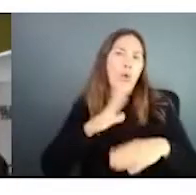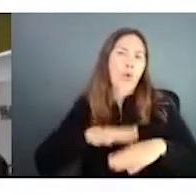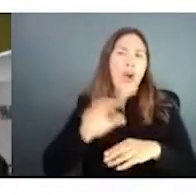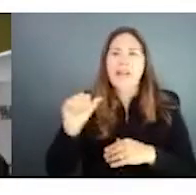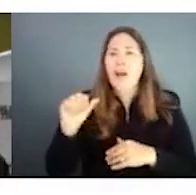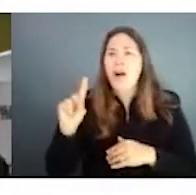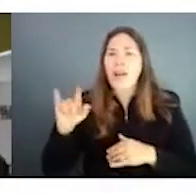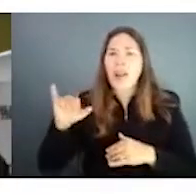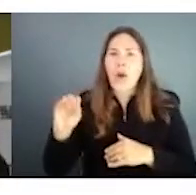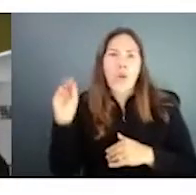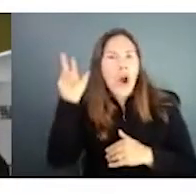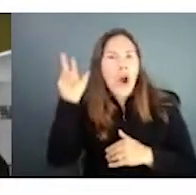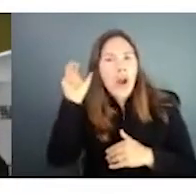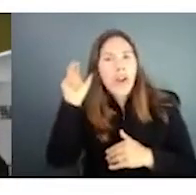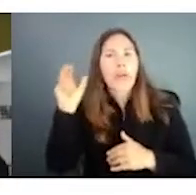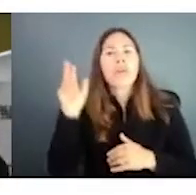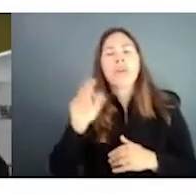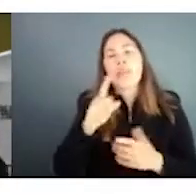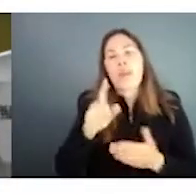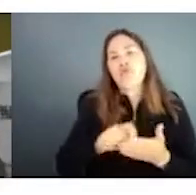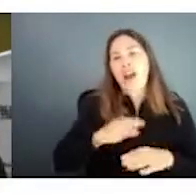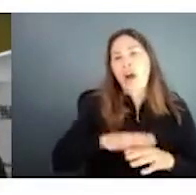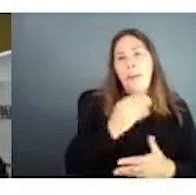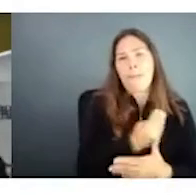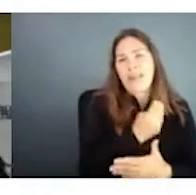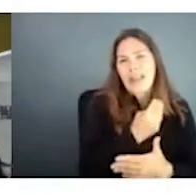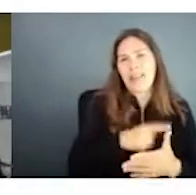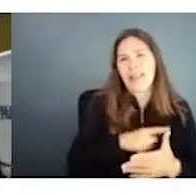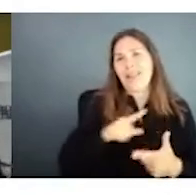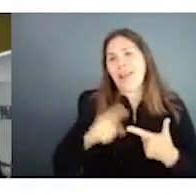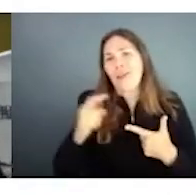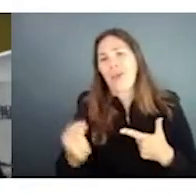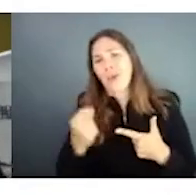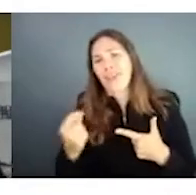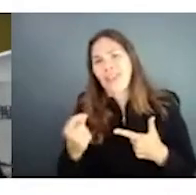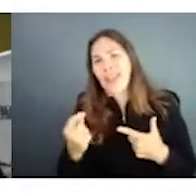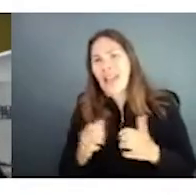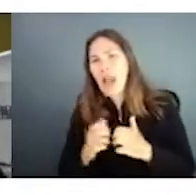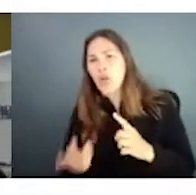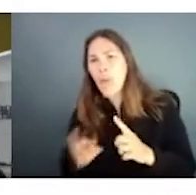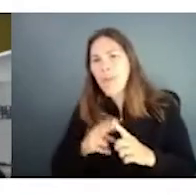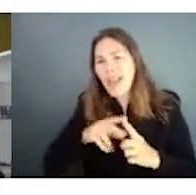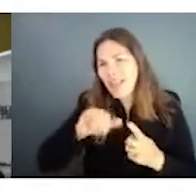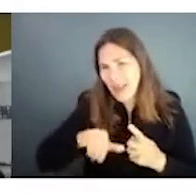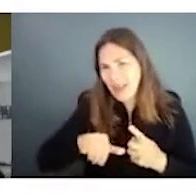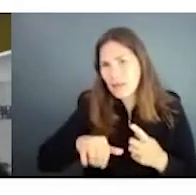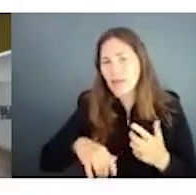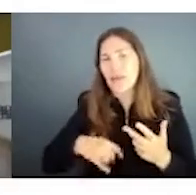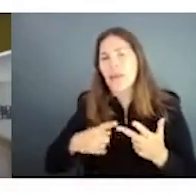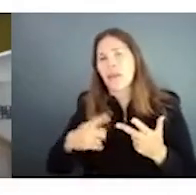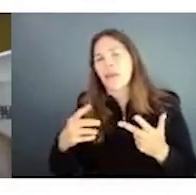the theory, maybe have them do some writing on Monday. On Tuesday, something that is applying that. On